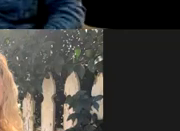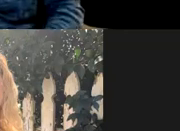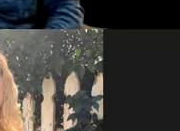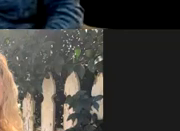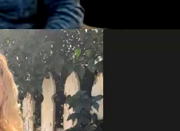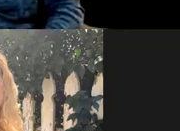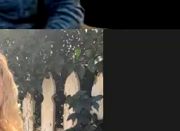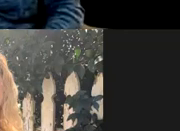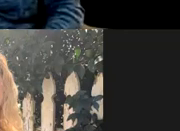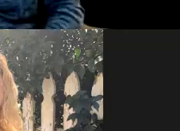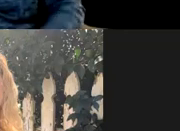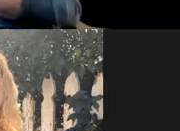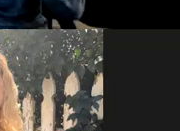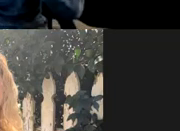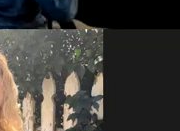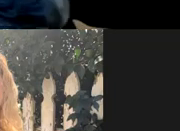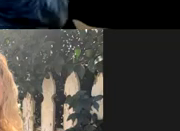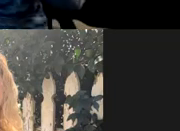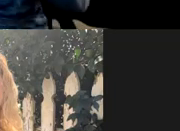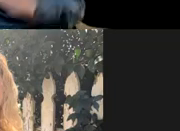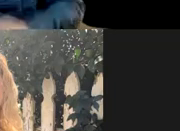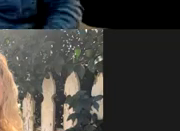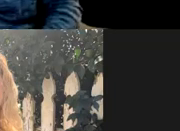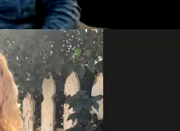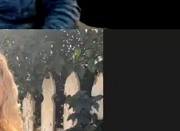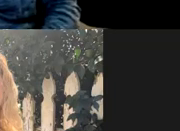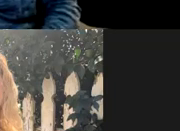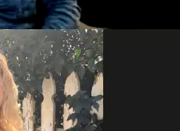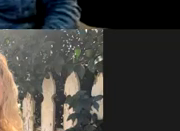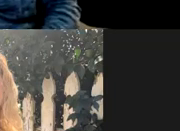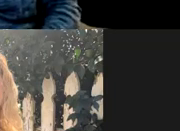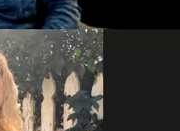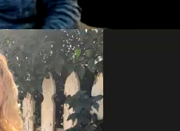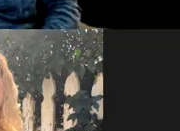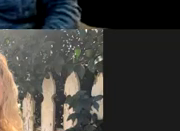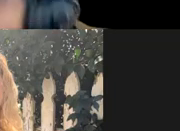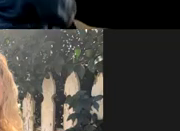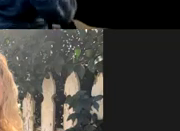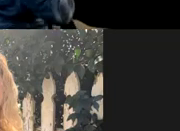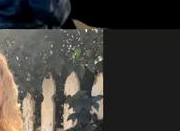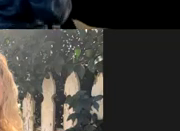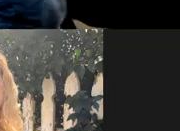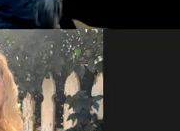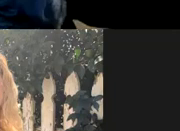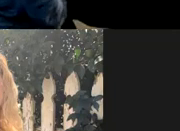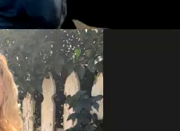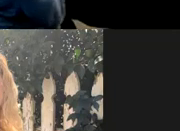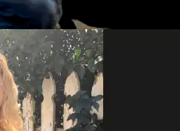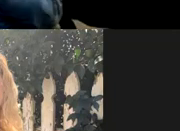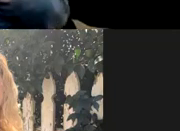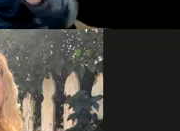you. Yes, that was wonderful. Thank you. Thank you. And Thank if any you. questions come up, you're always welcome to